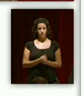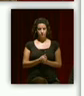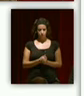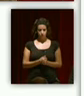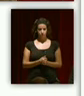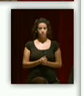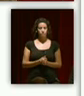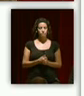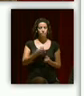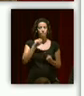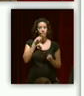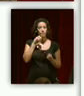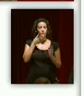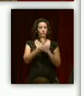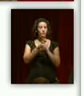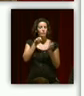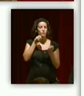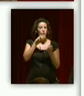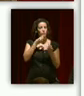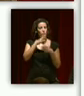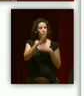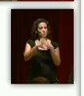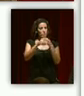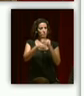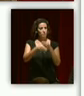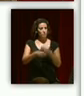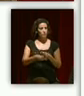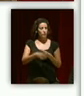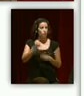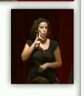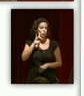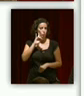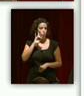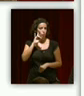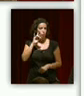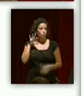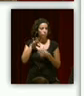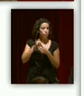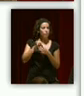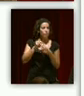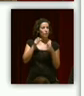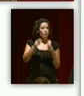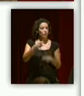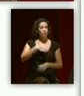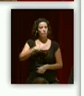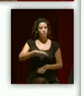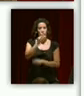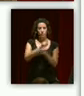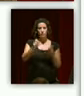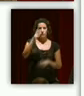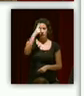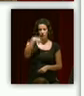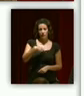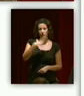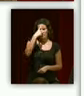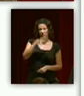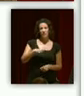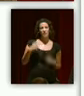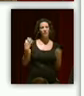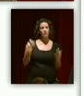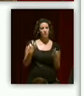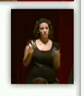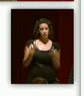It's basically about having additional information on an audio basis that enables visually impaired people to get to know what